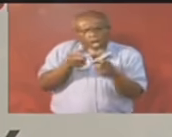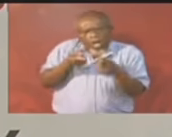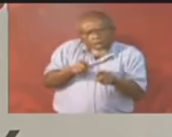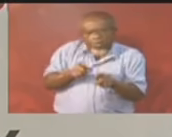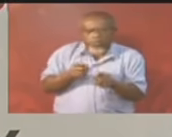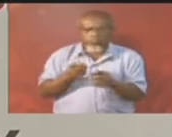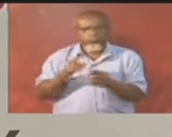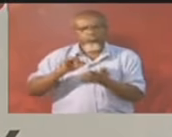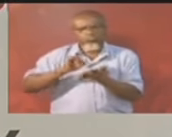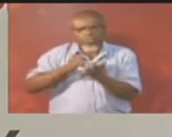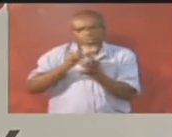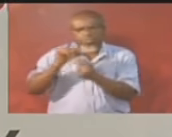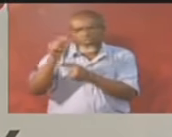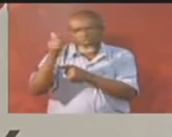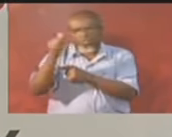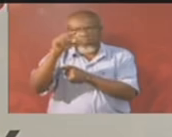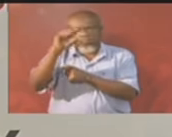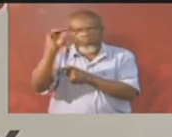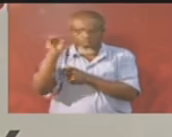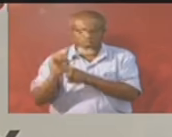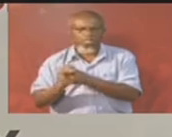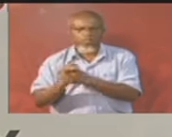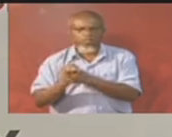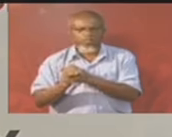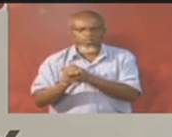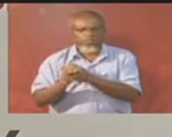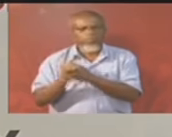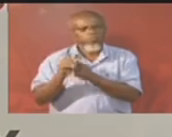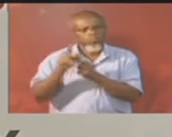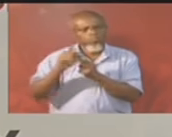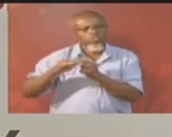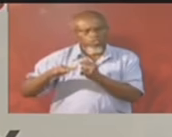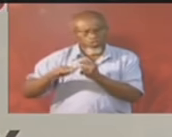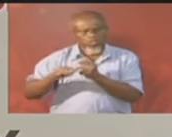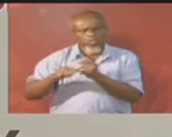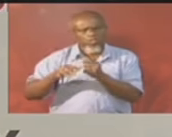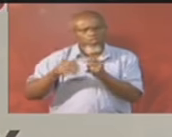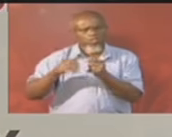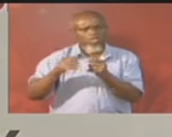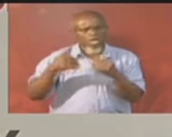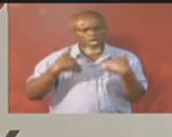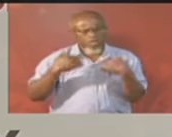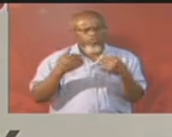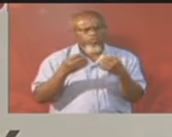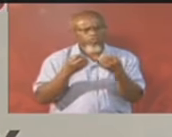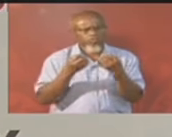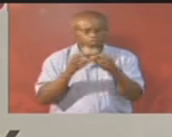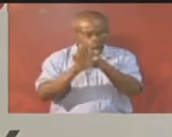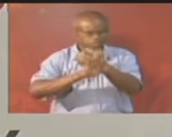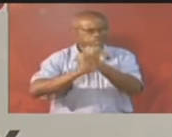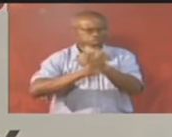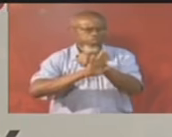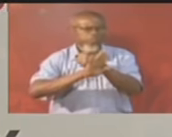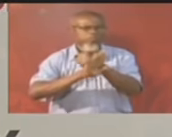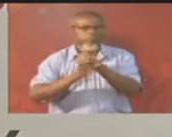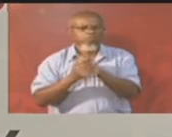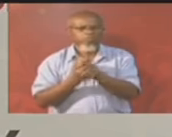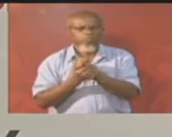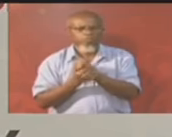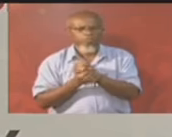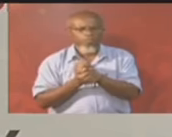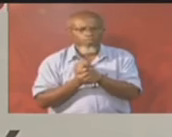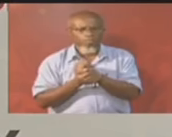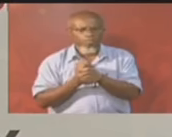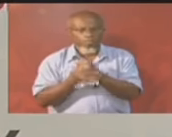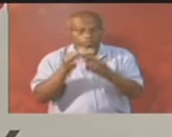we do know that what we're doing is to some extent working in terms of protecting them if we want to look at the updates on